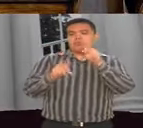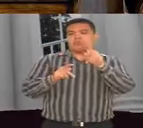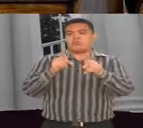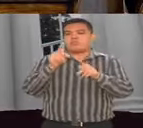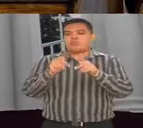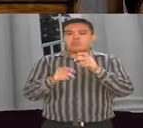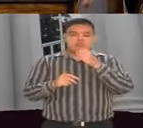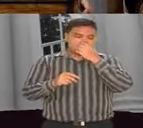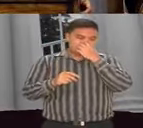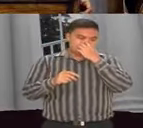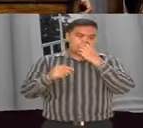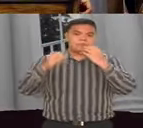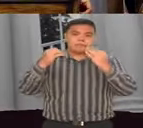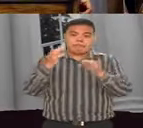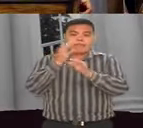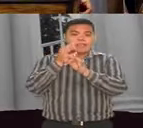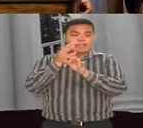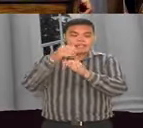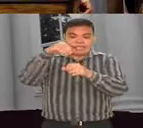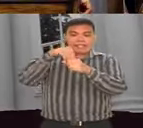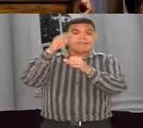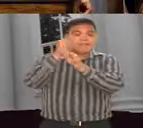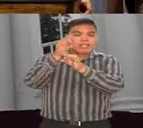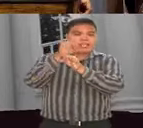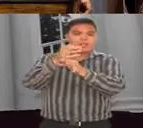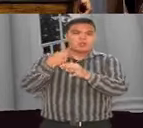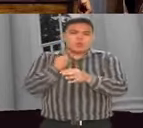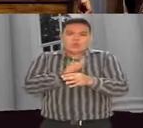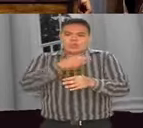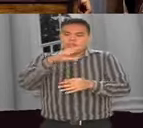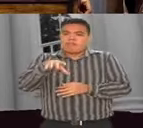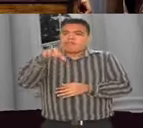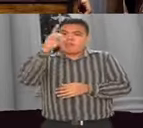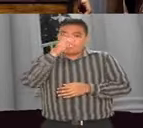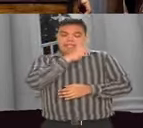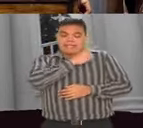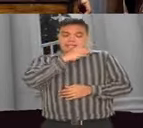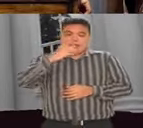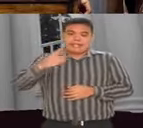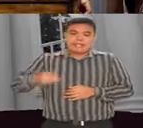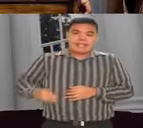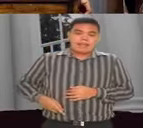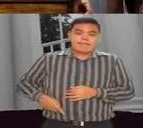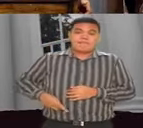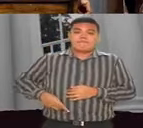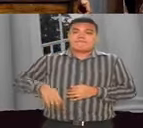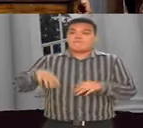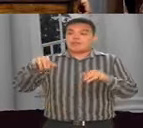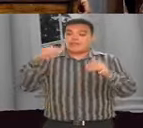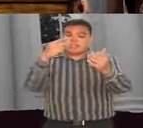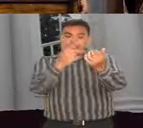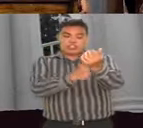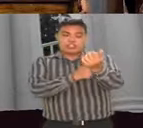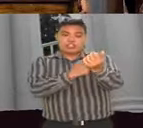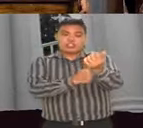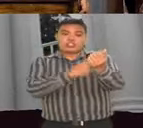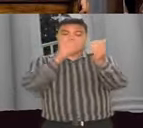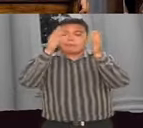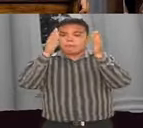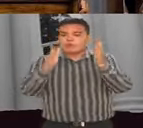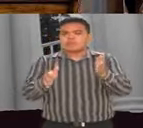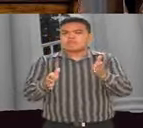In the roster of faith, we find that David was a lone shepherd boy.